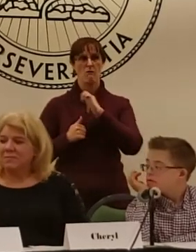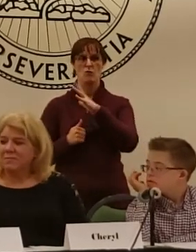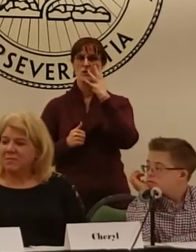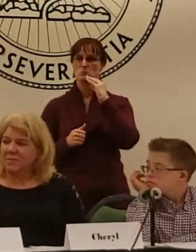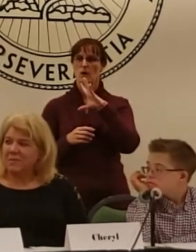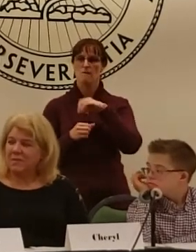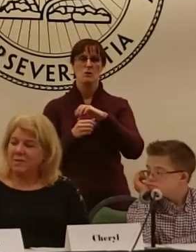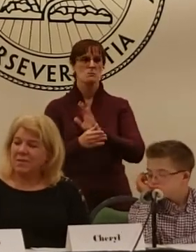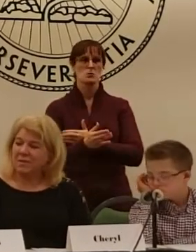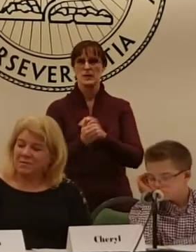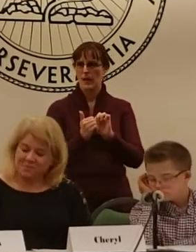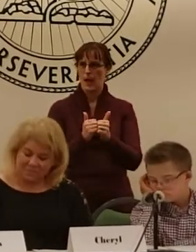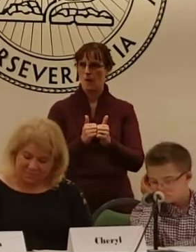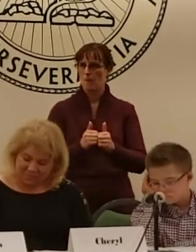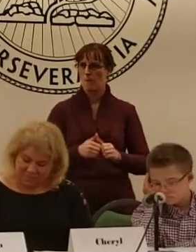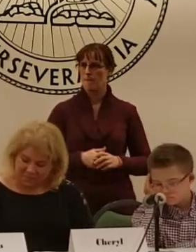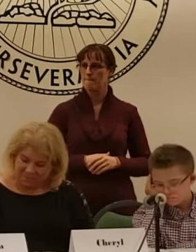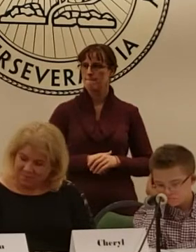We think